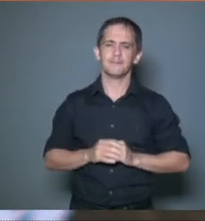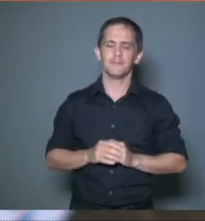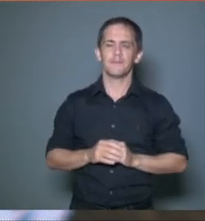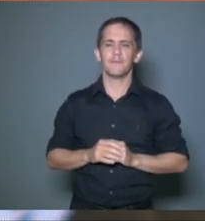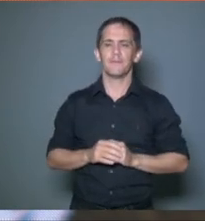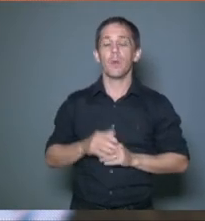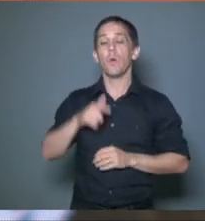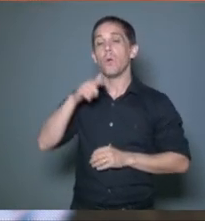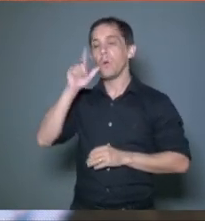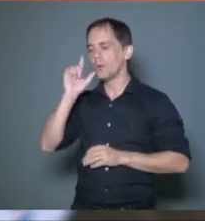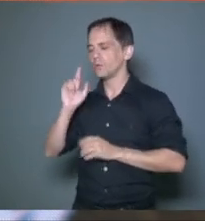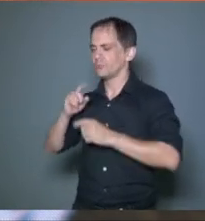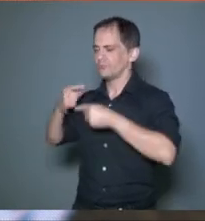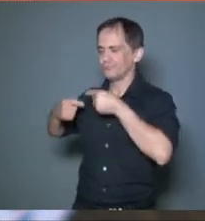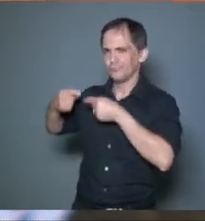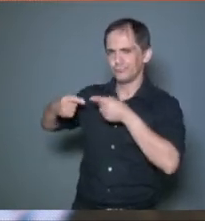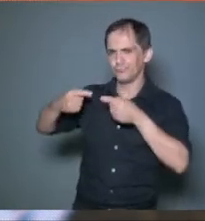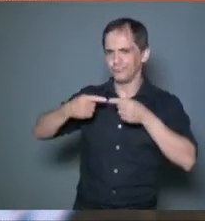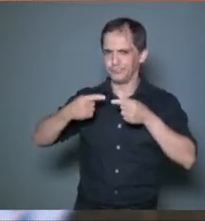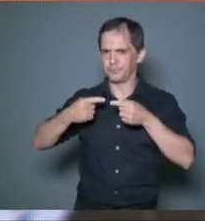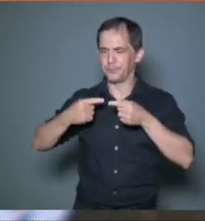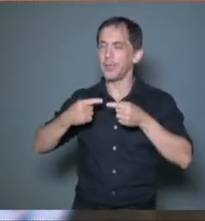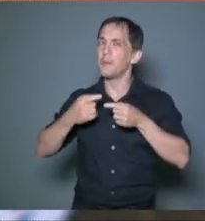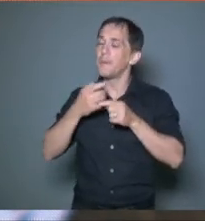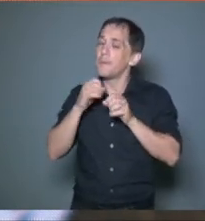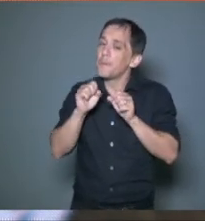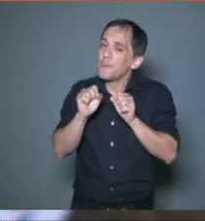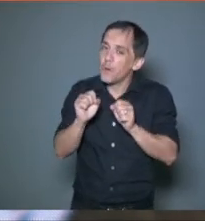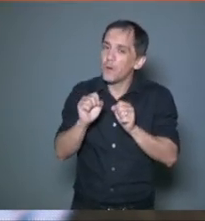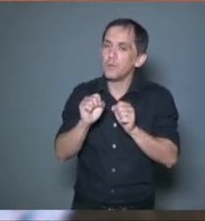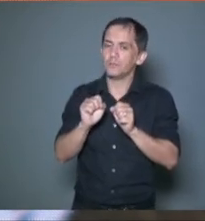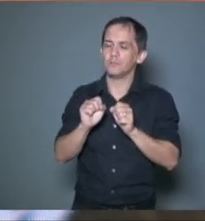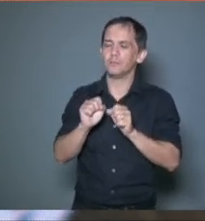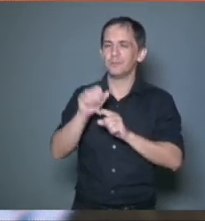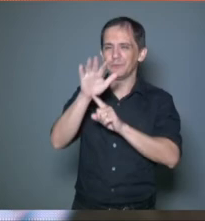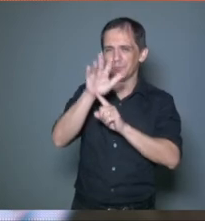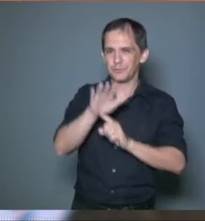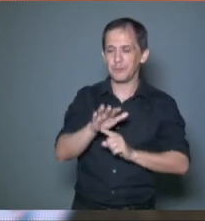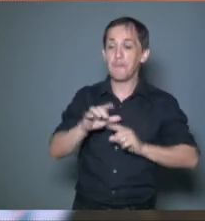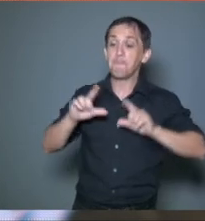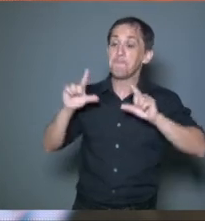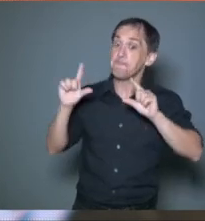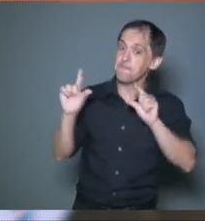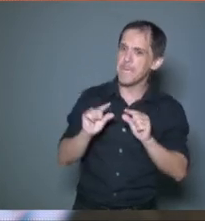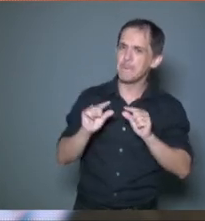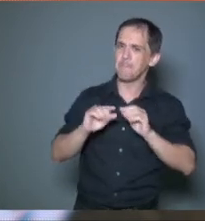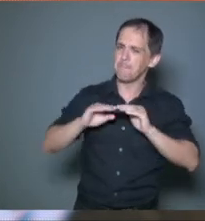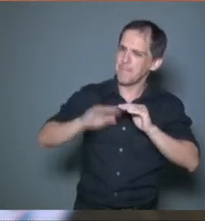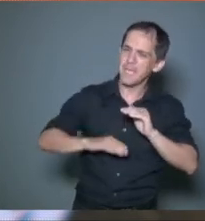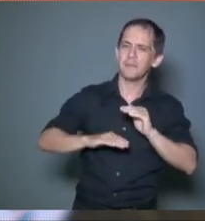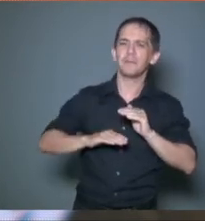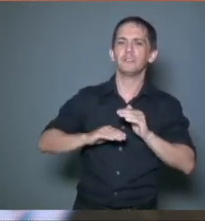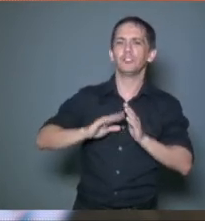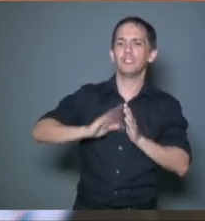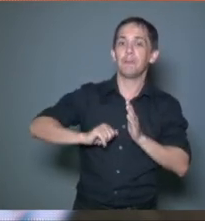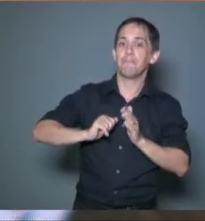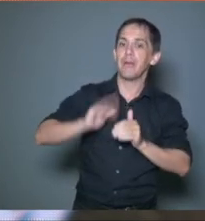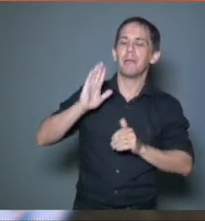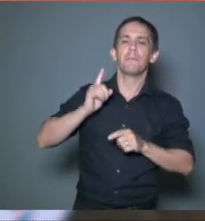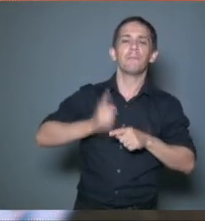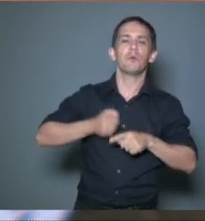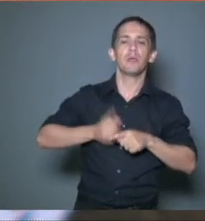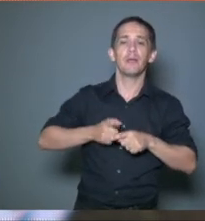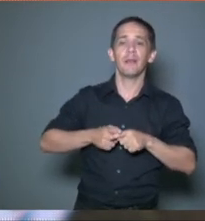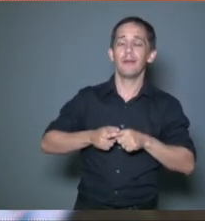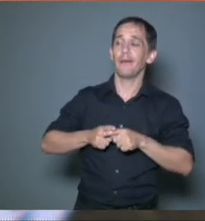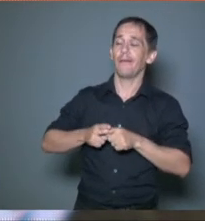the industry. Well, yesterday we were discussing this. So maybe the reduction is going to be greater because of a shortage in supply.